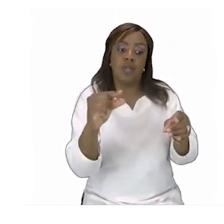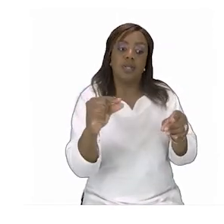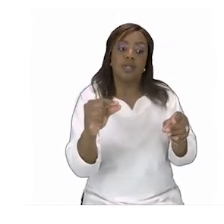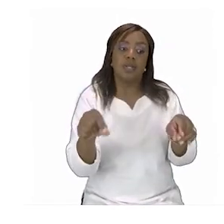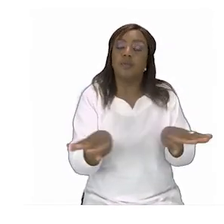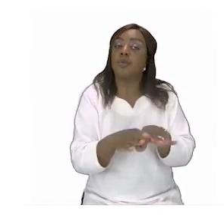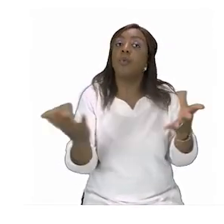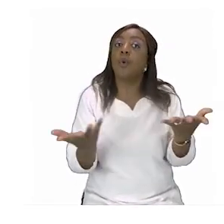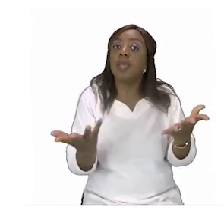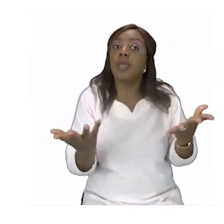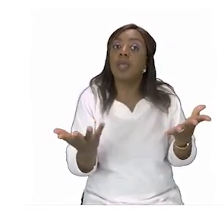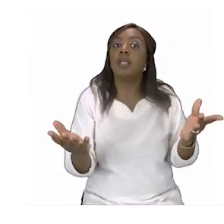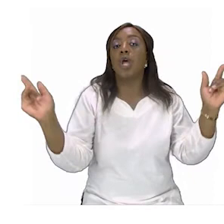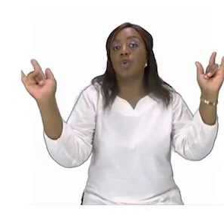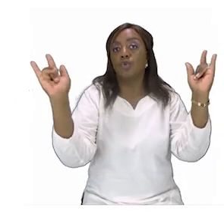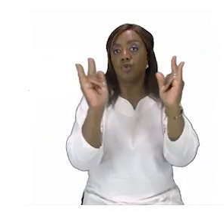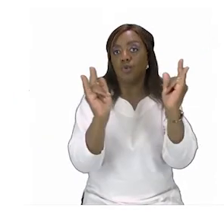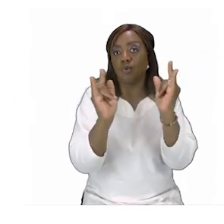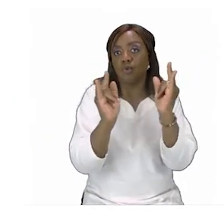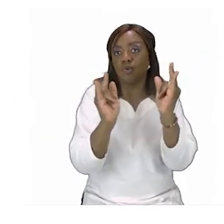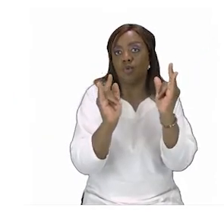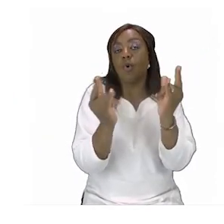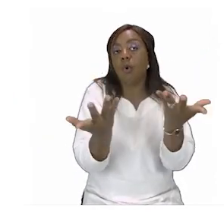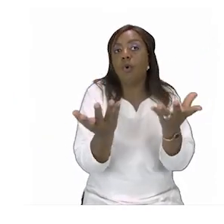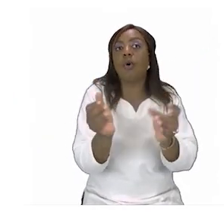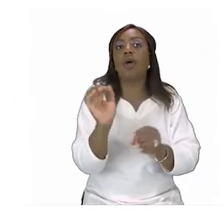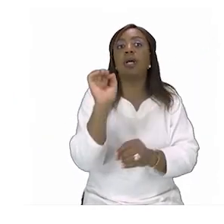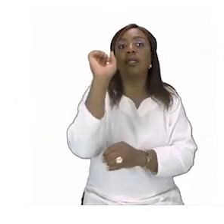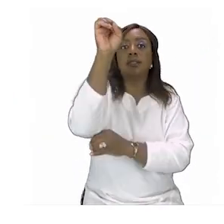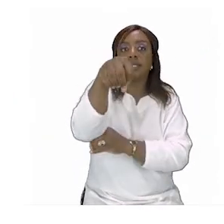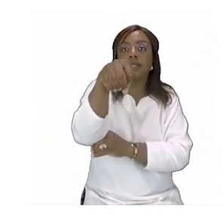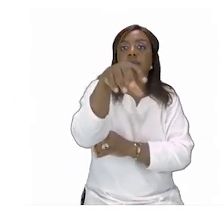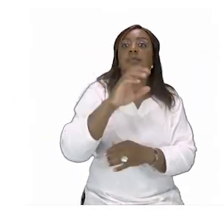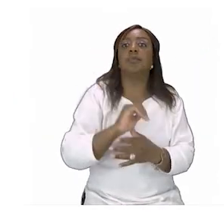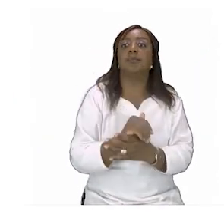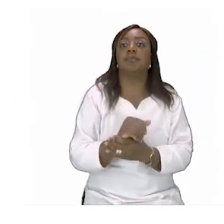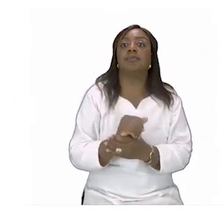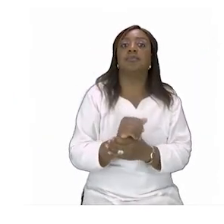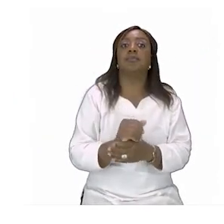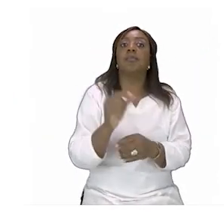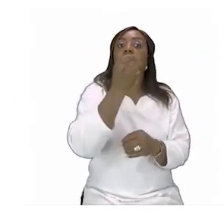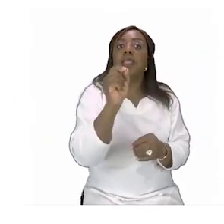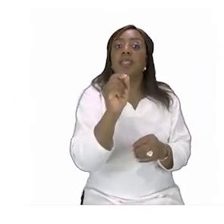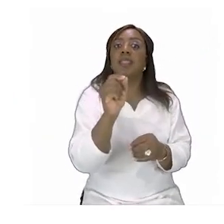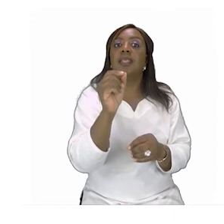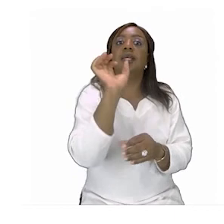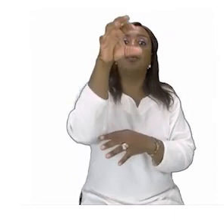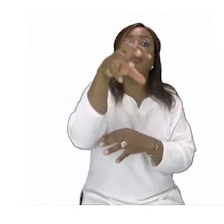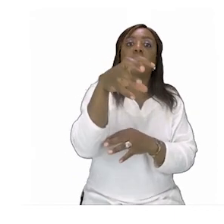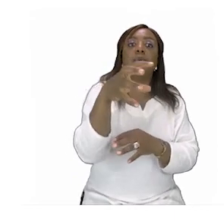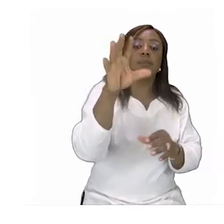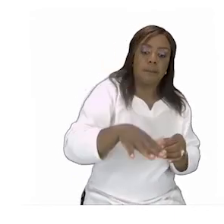activity is netball. So I'd like you to write the word netball. That is